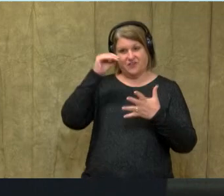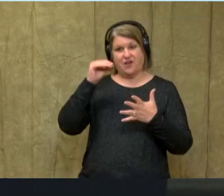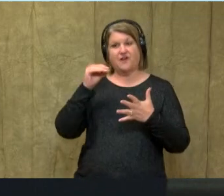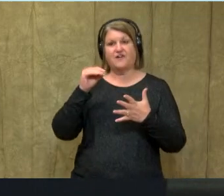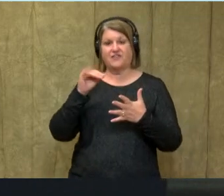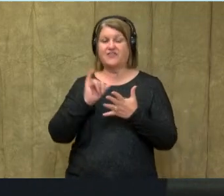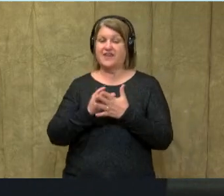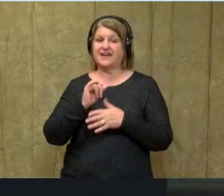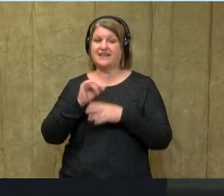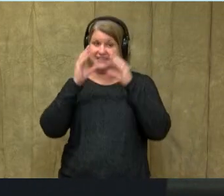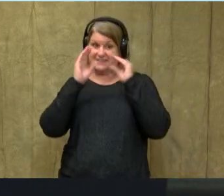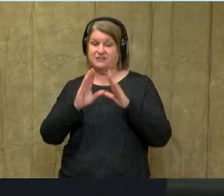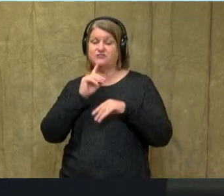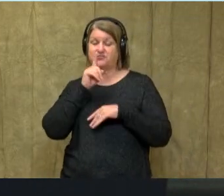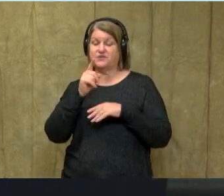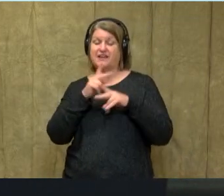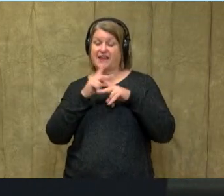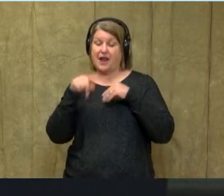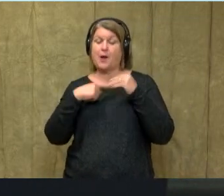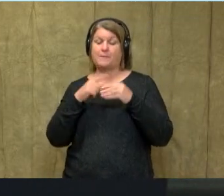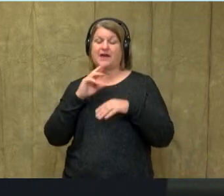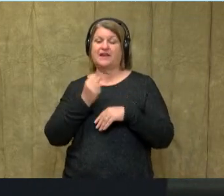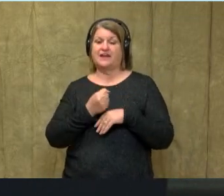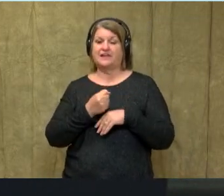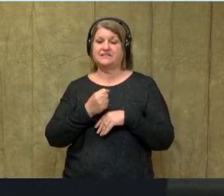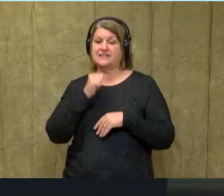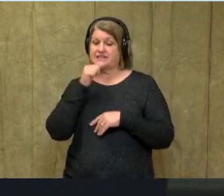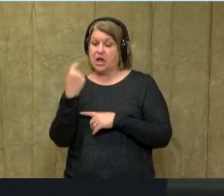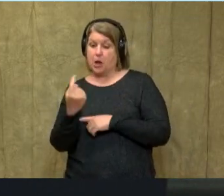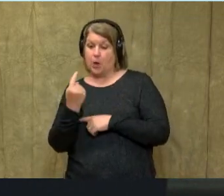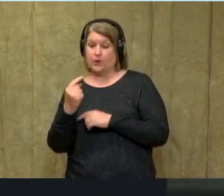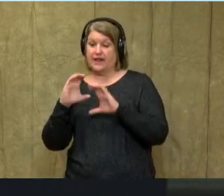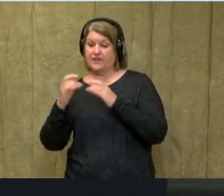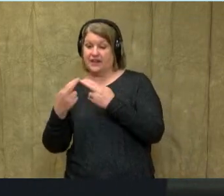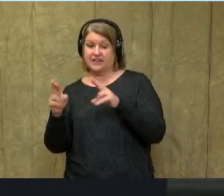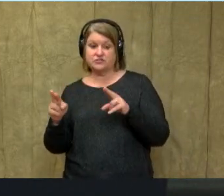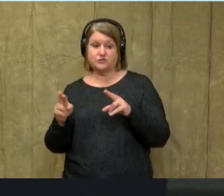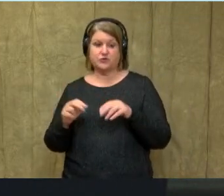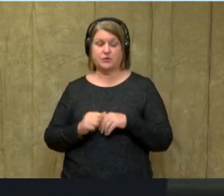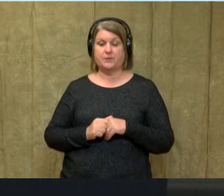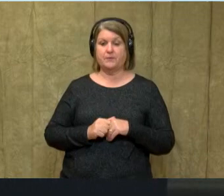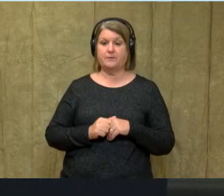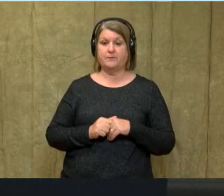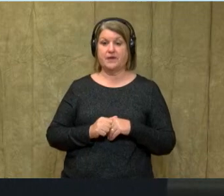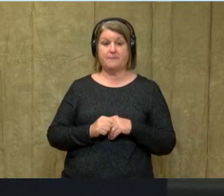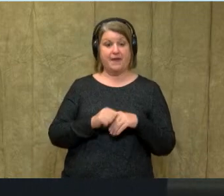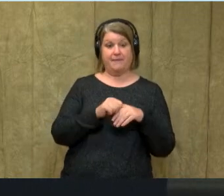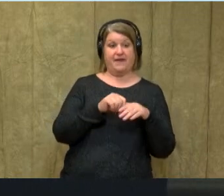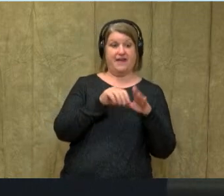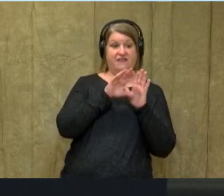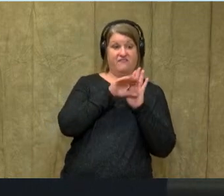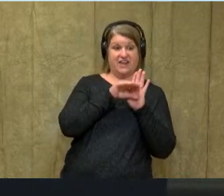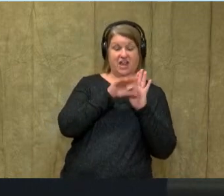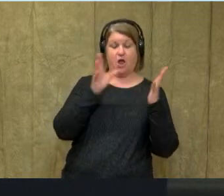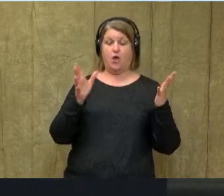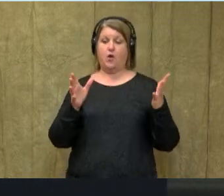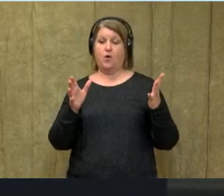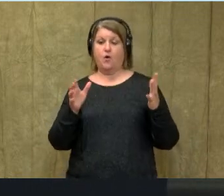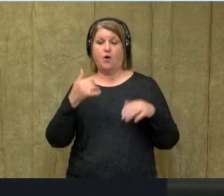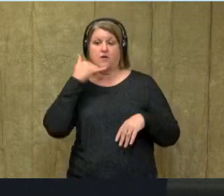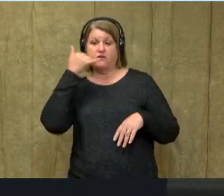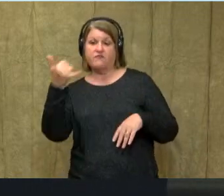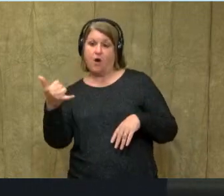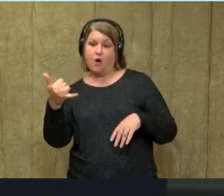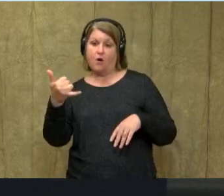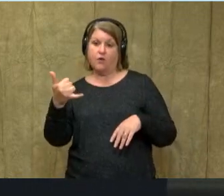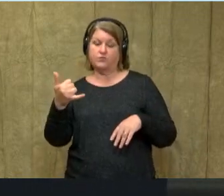not just in a classroom, but it's over the phone and in a web video, through a Google Classroom. We